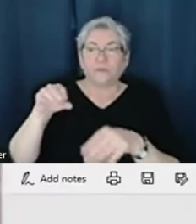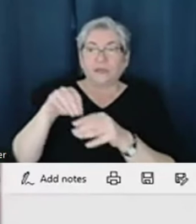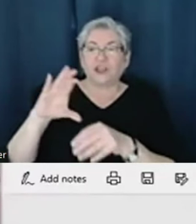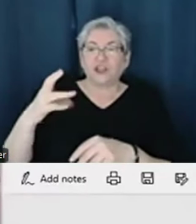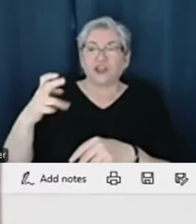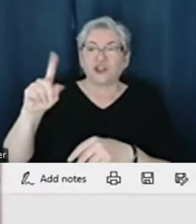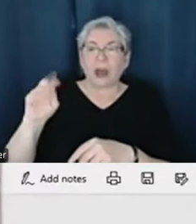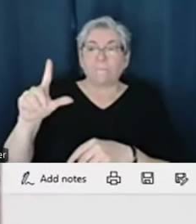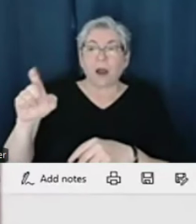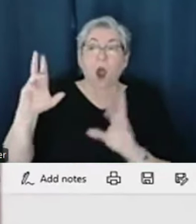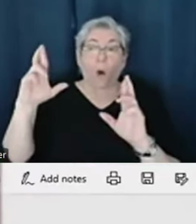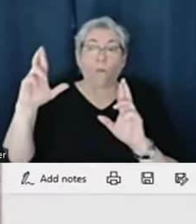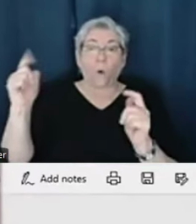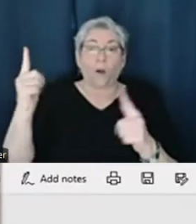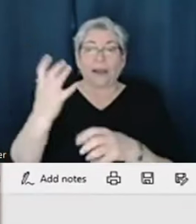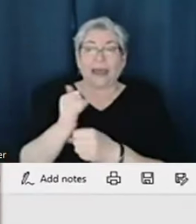it.